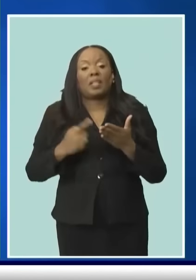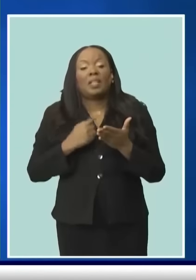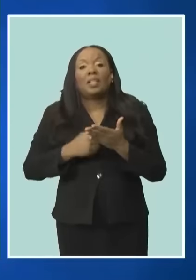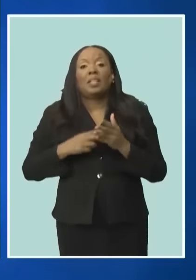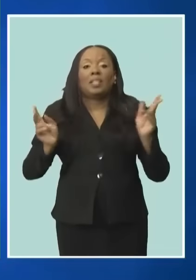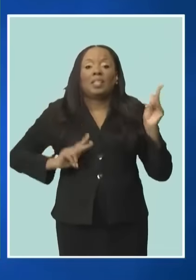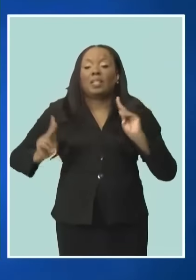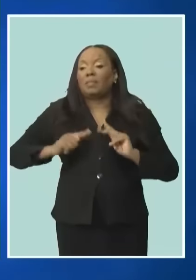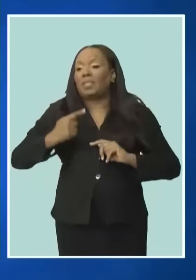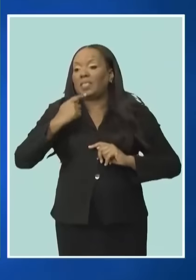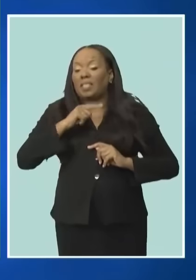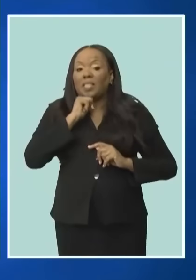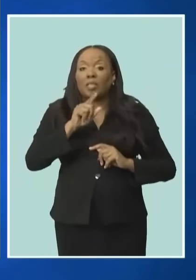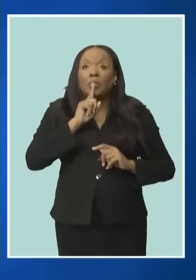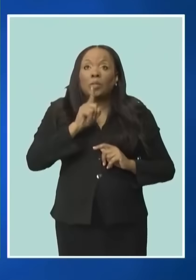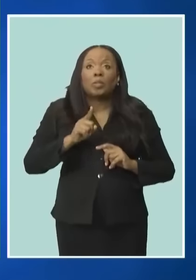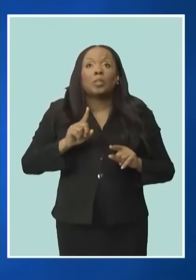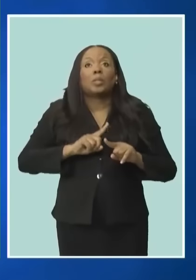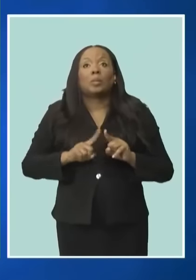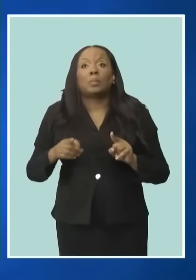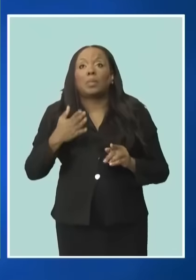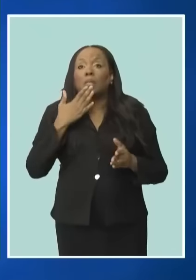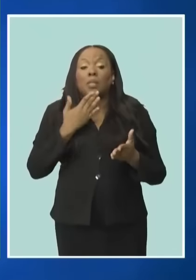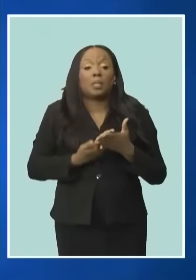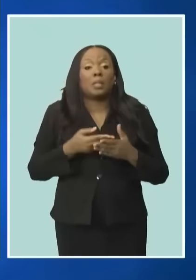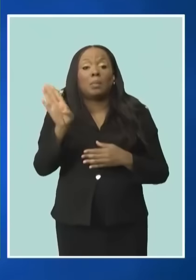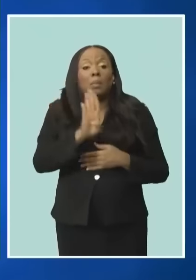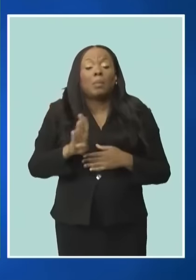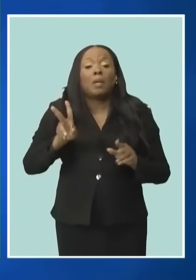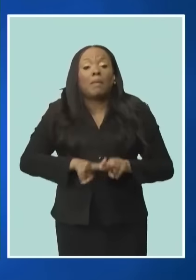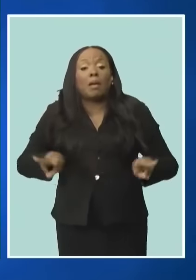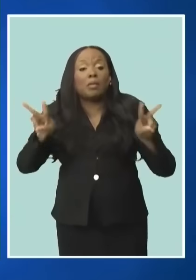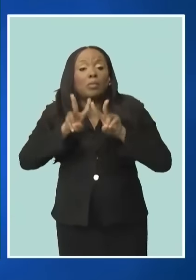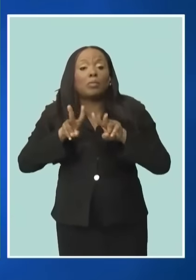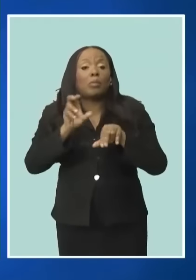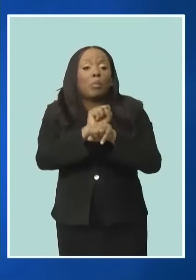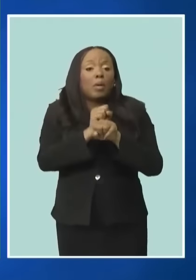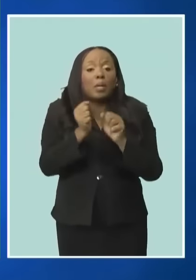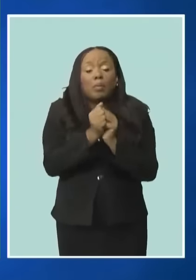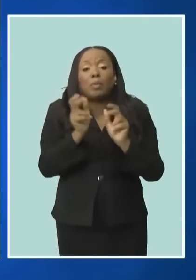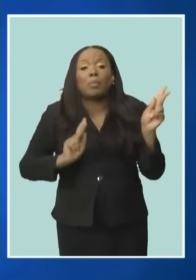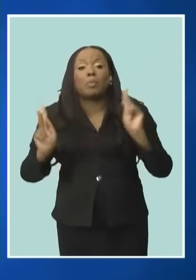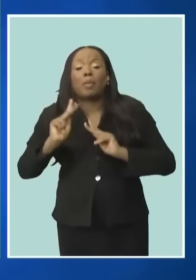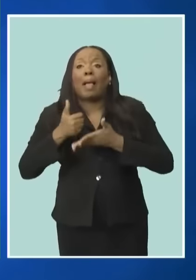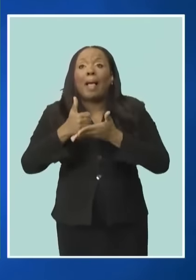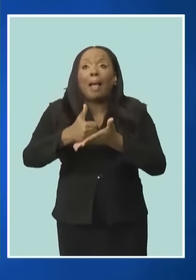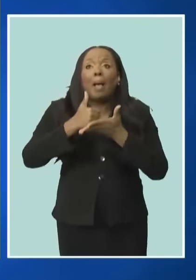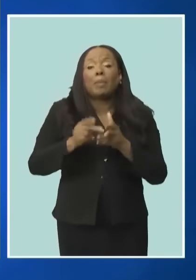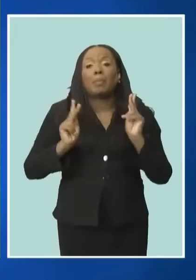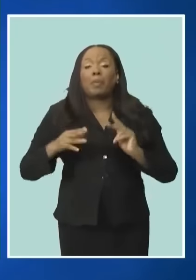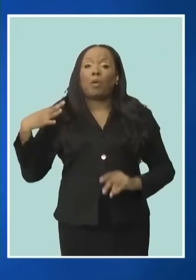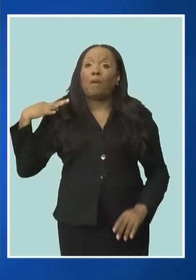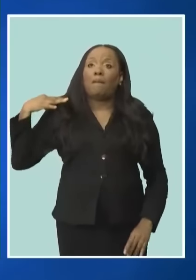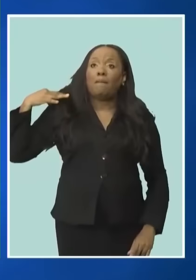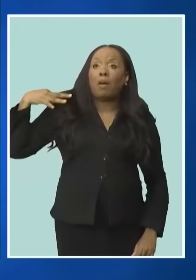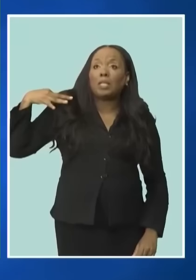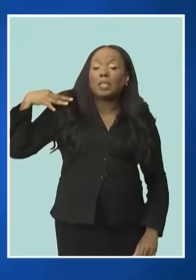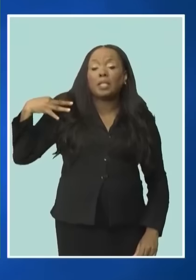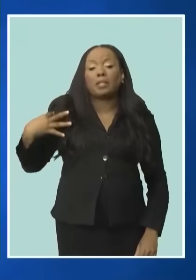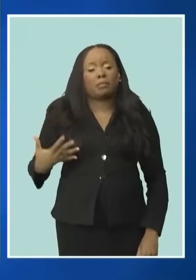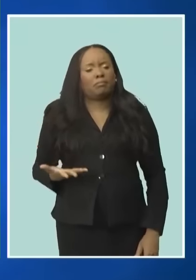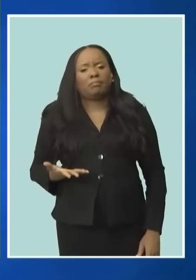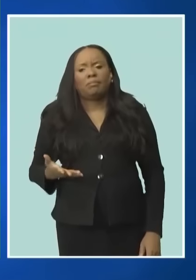doesn't exist anymore, but good old-time Bajan values of working with people and helping out. And volunteerism is something that we really have to